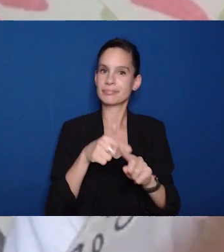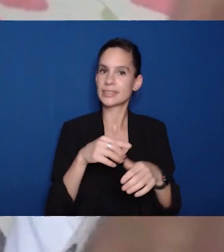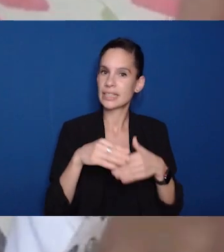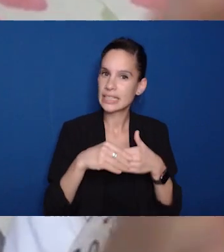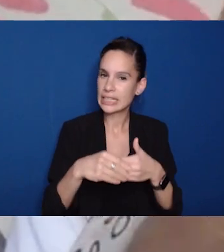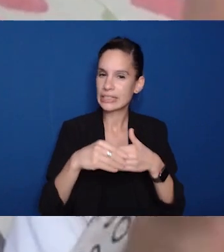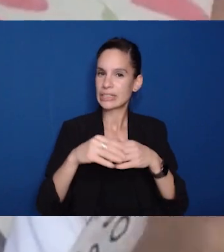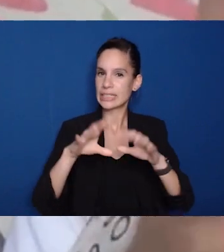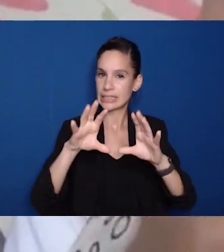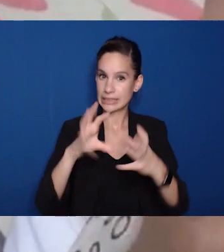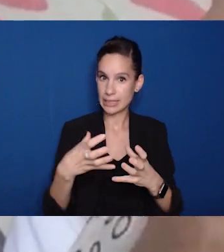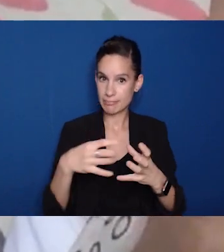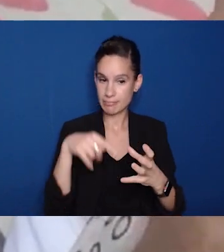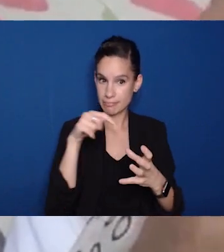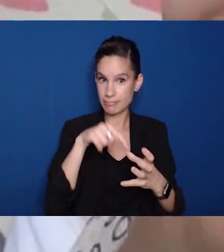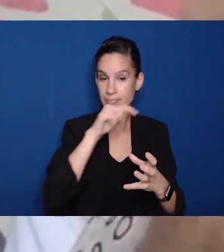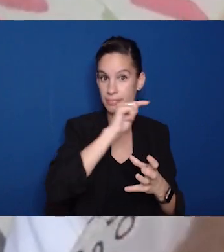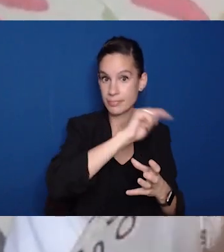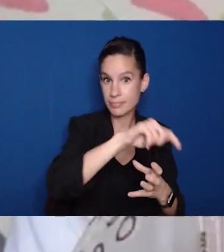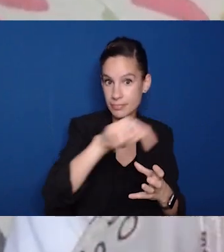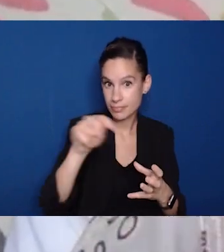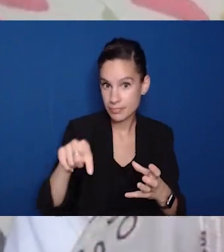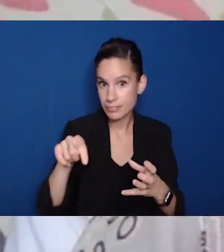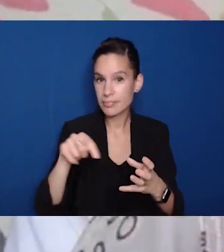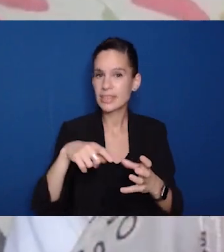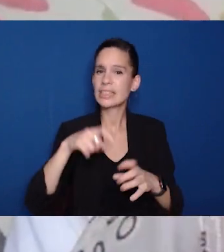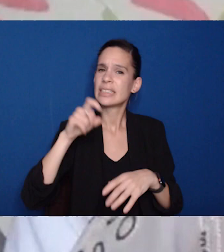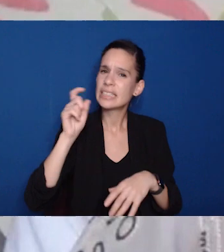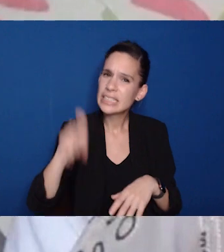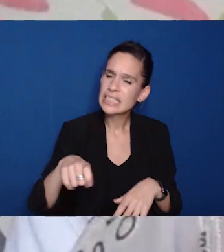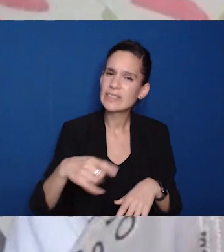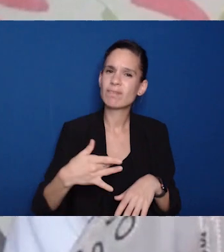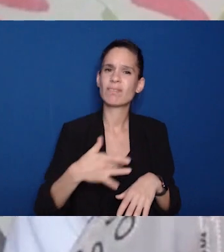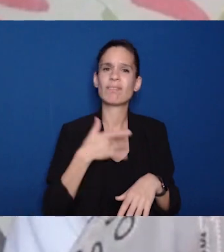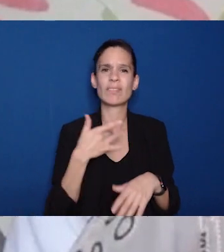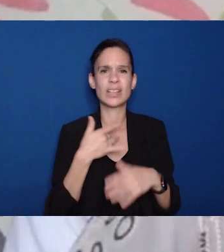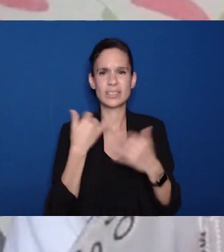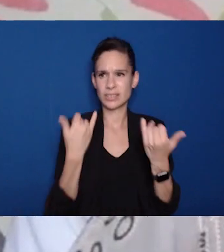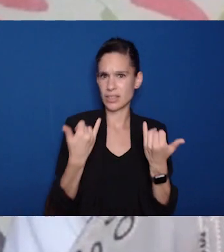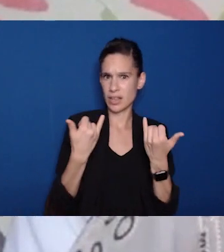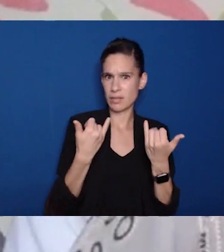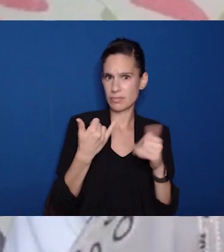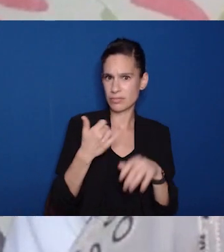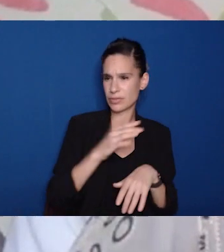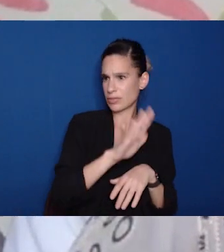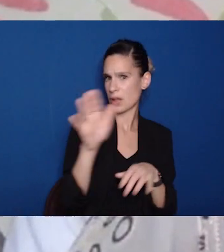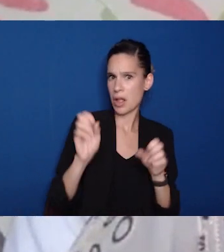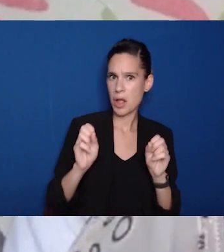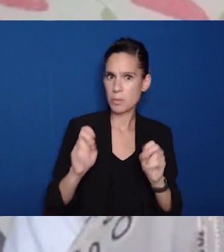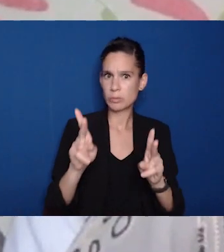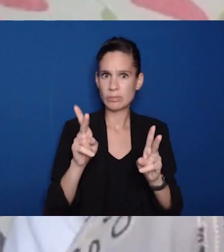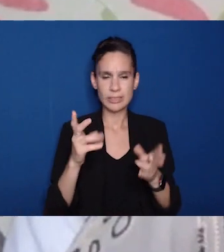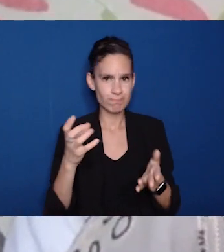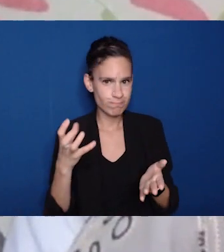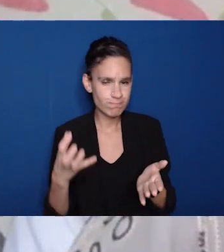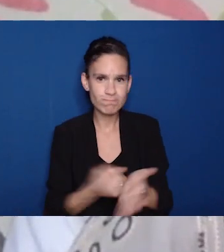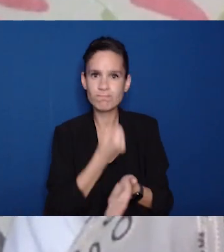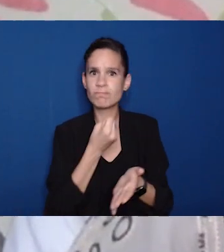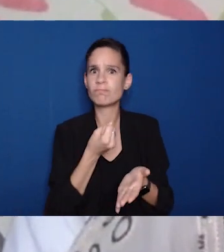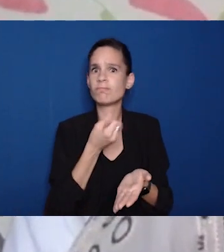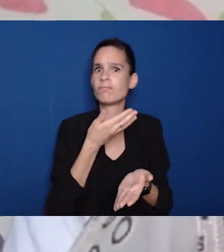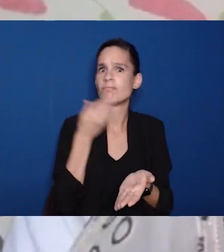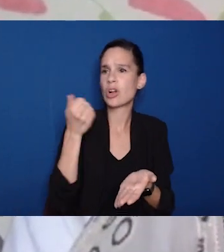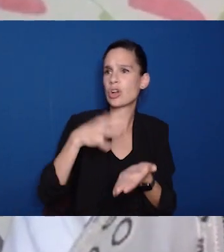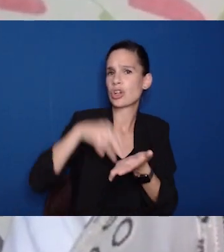a leadership team needs to feel that this is their opportunity to have their